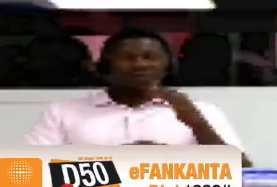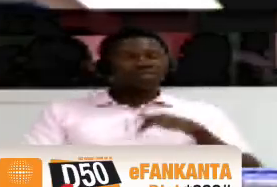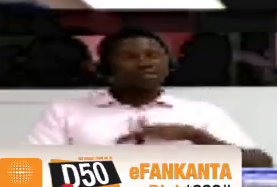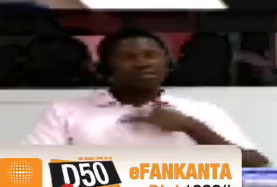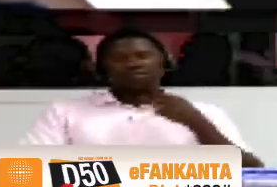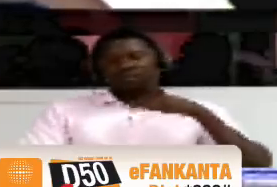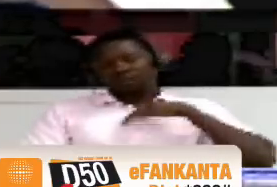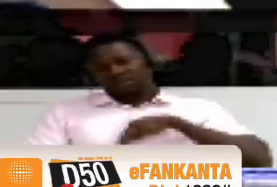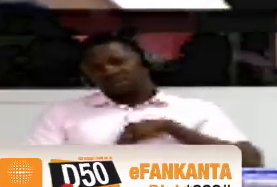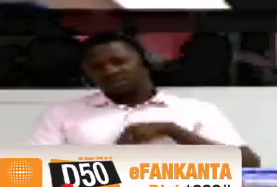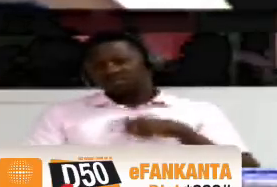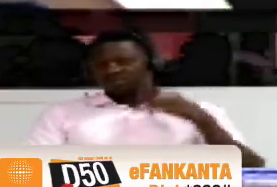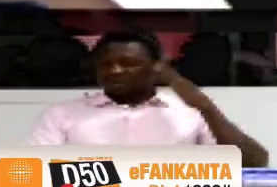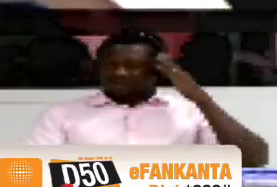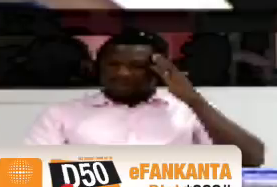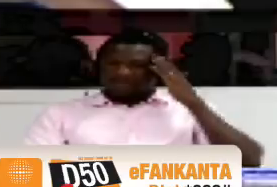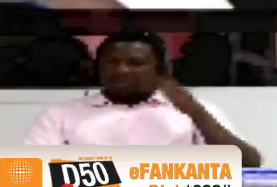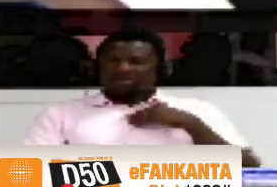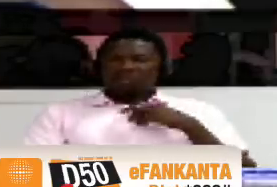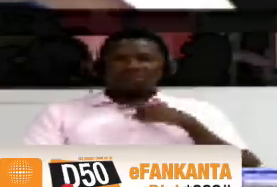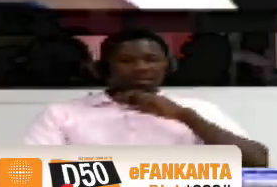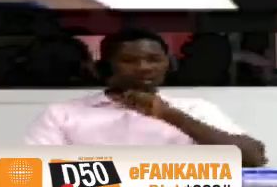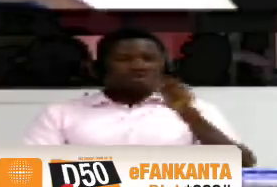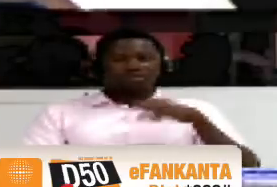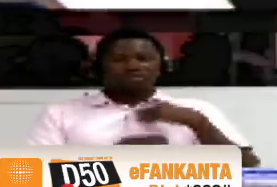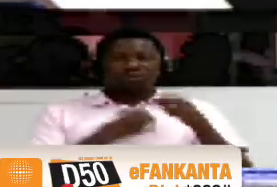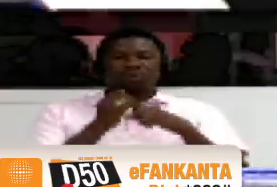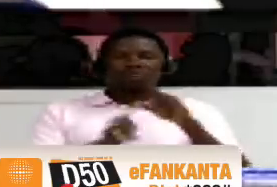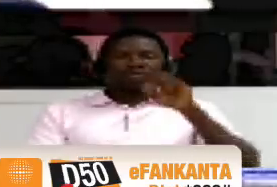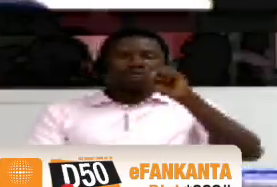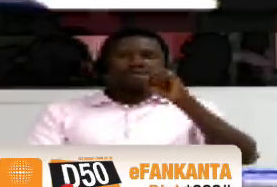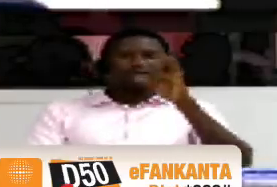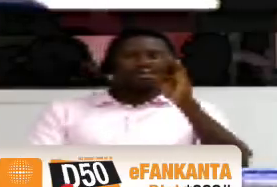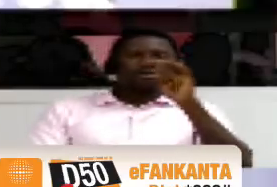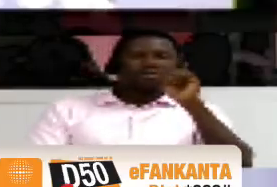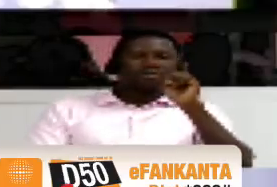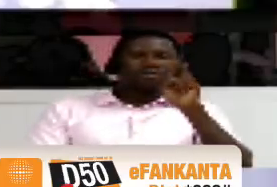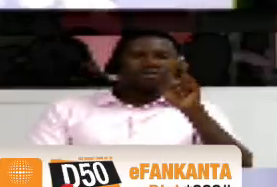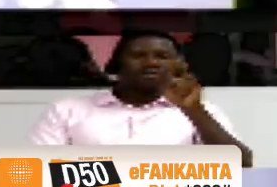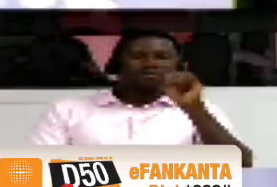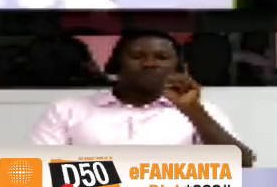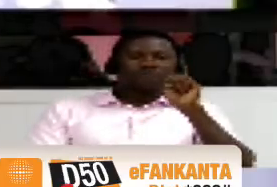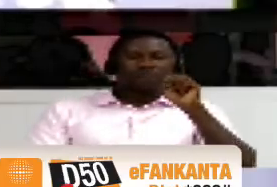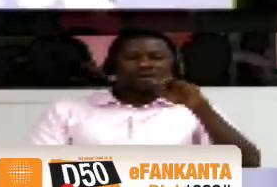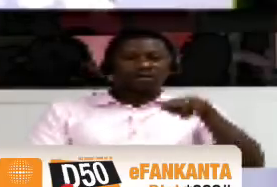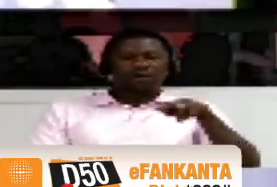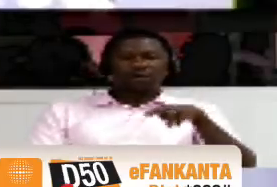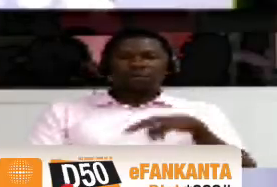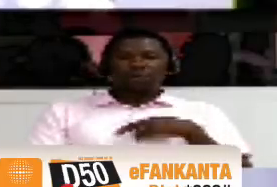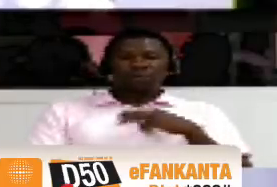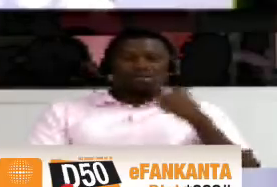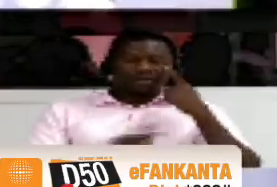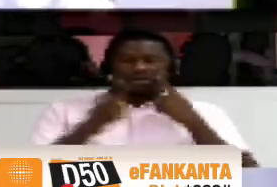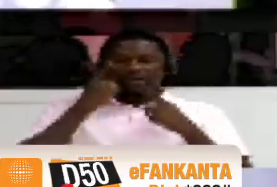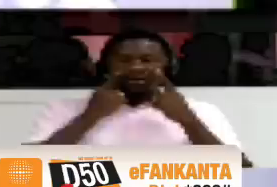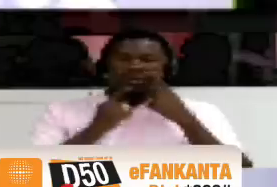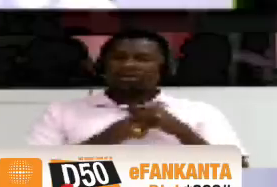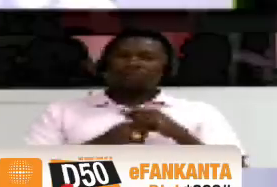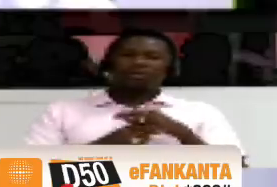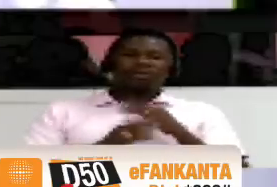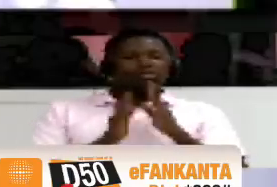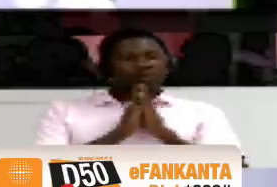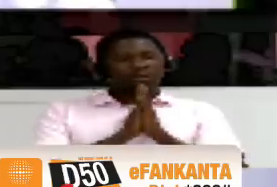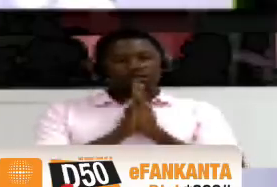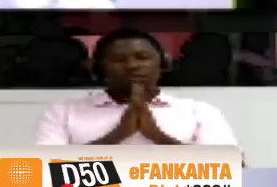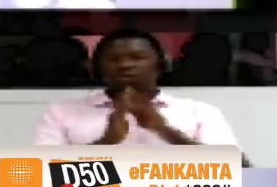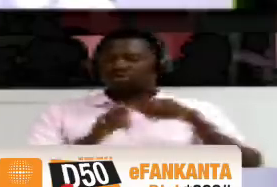I believe his name is, if I'm not forgotten, Stephen. He has been crying and he has been praying all throughout. A very faithful